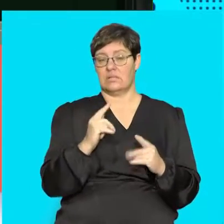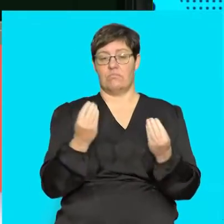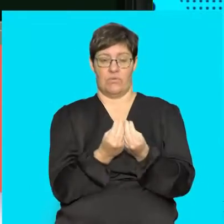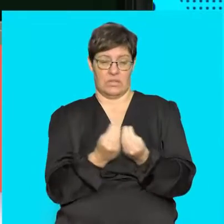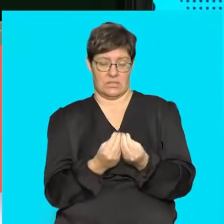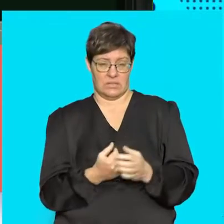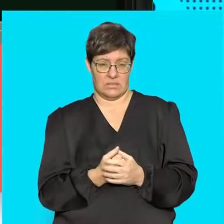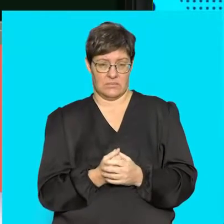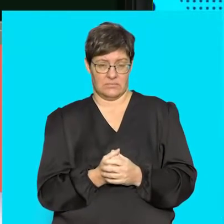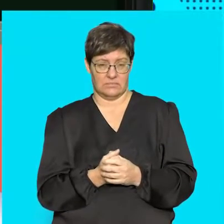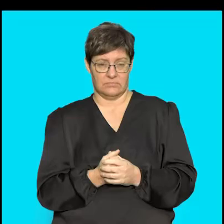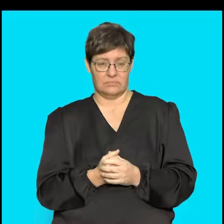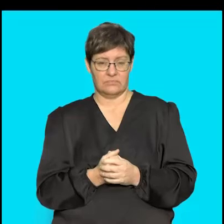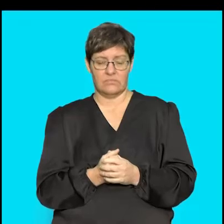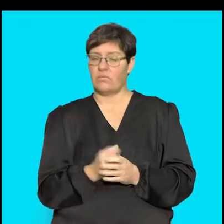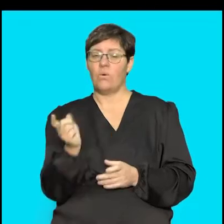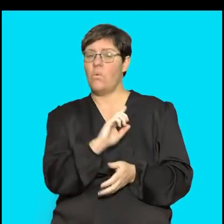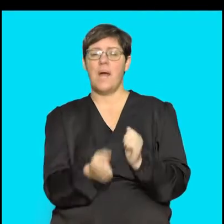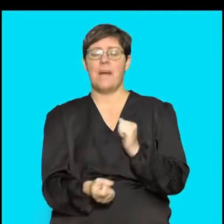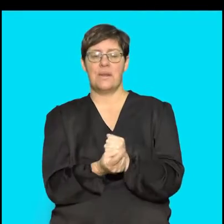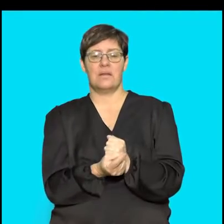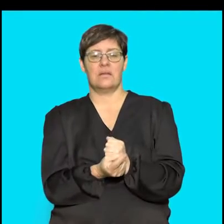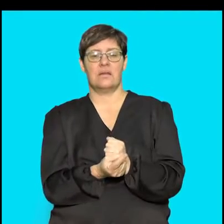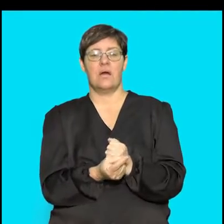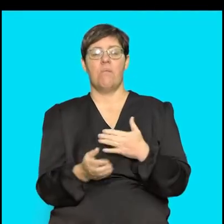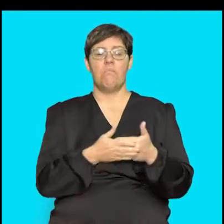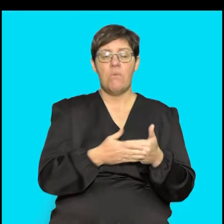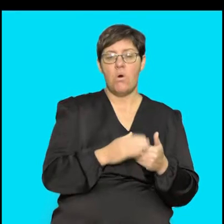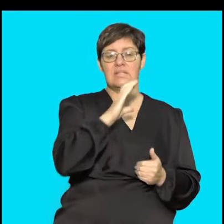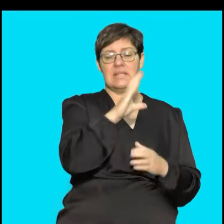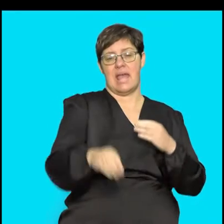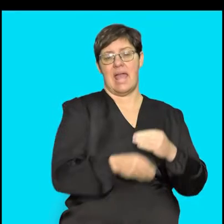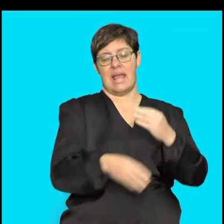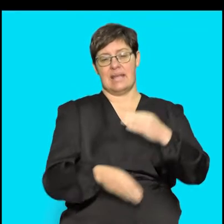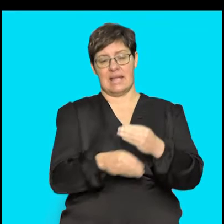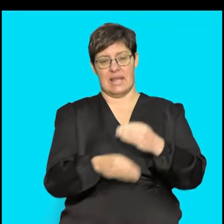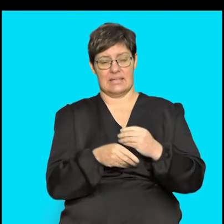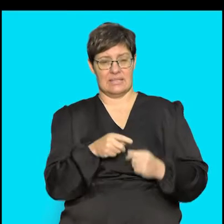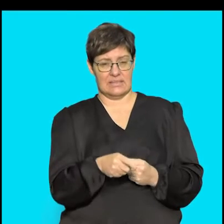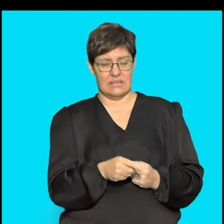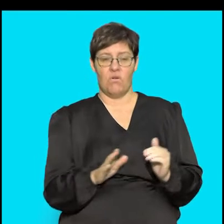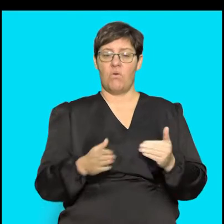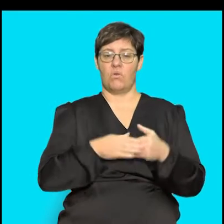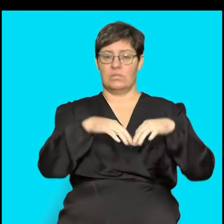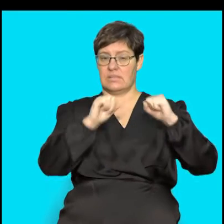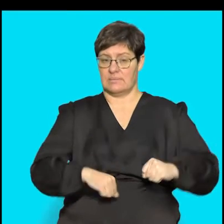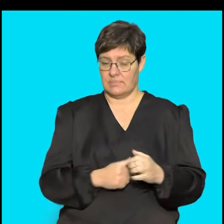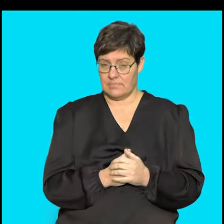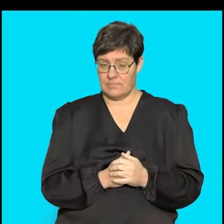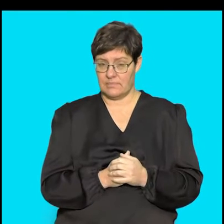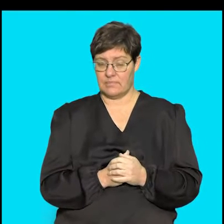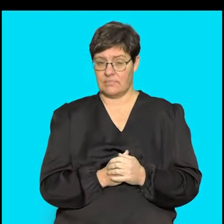the product. So, what will happen if more C is added to the closed